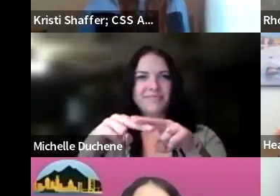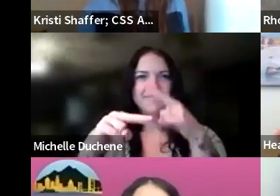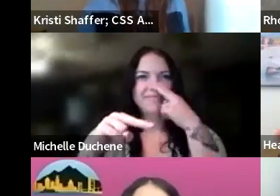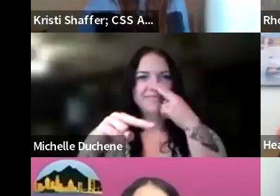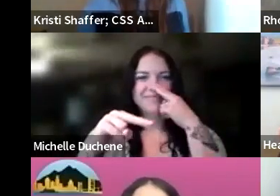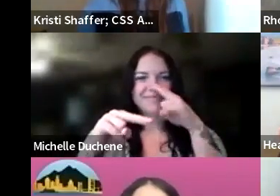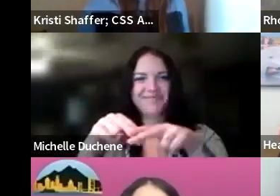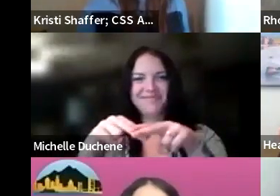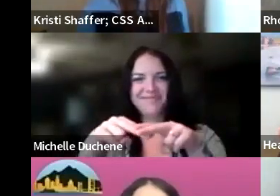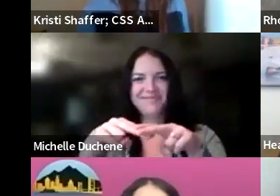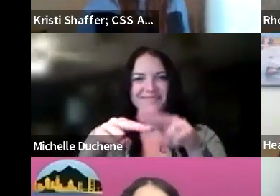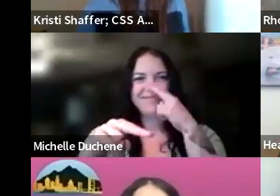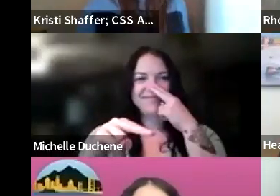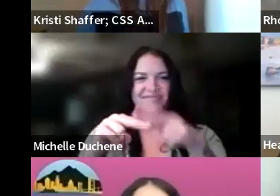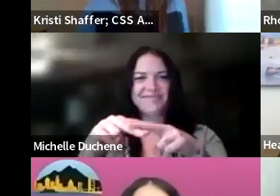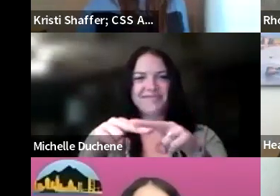fun.